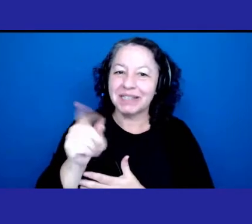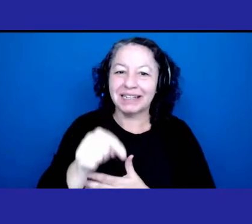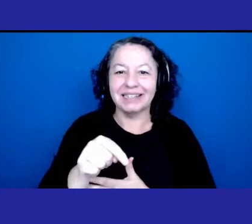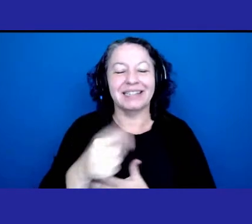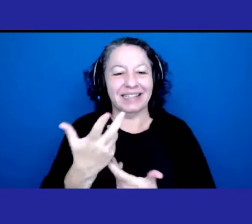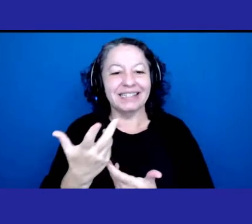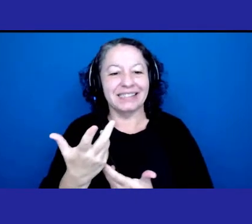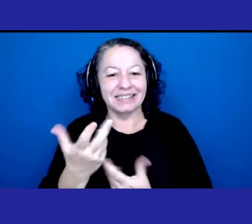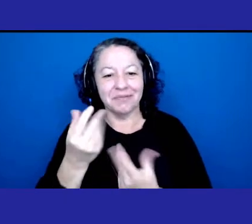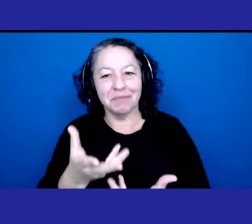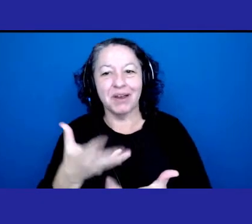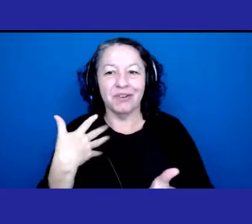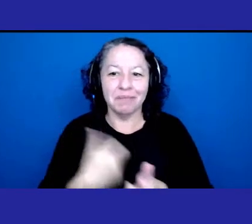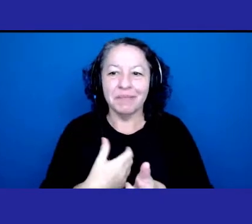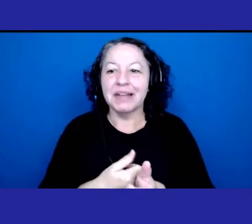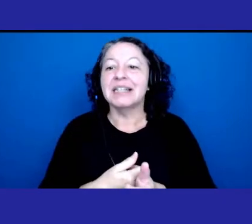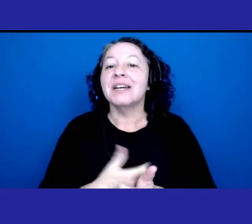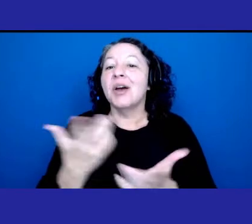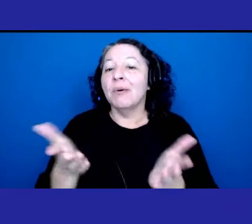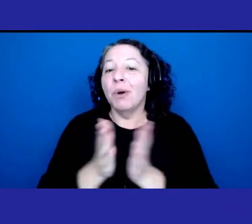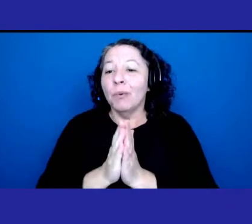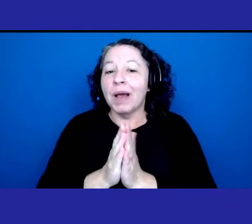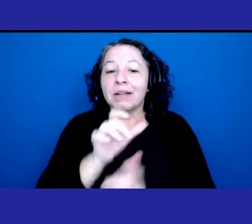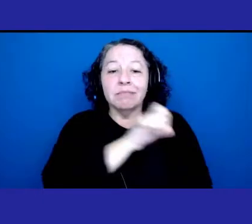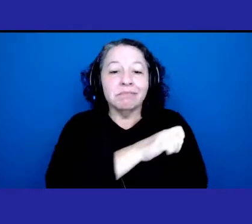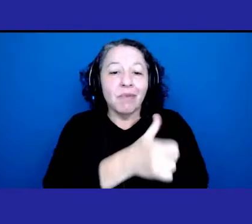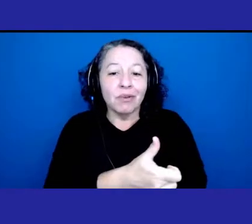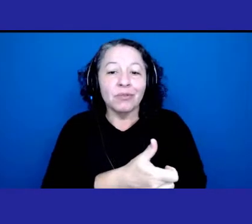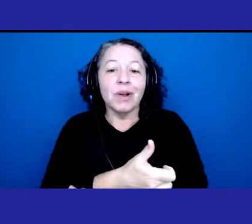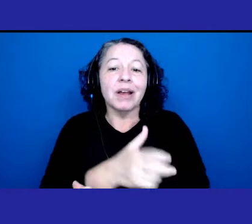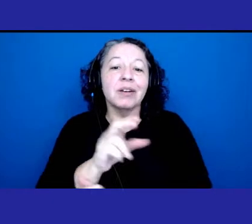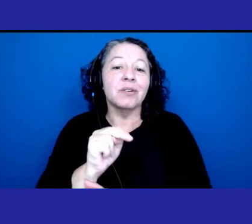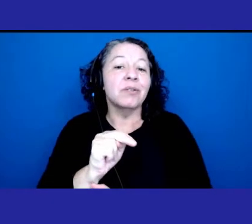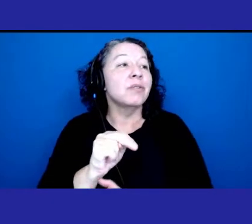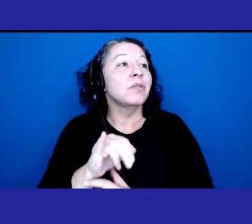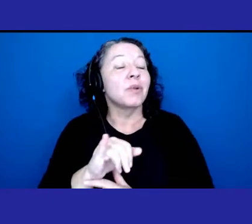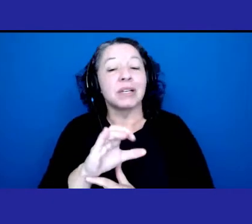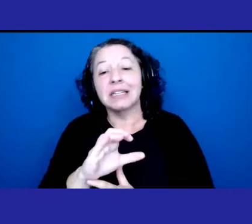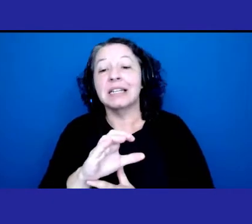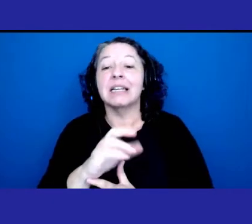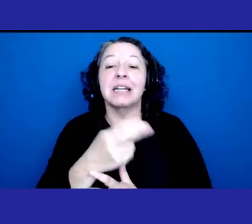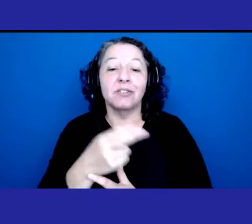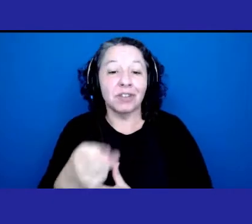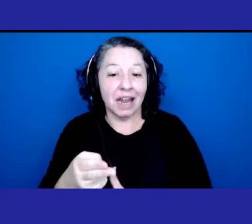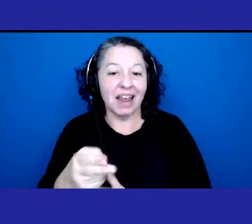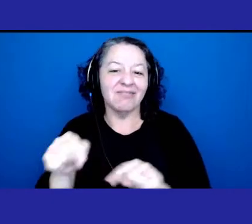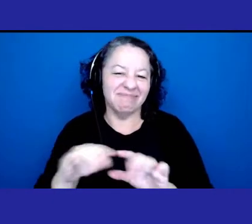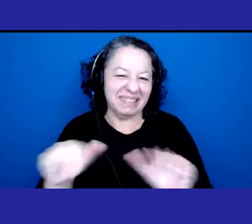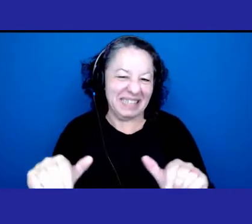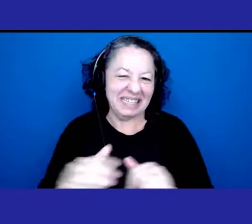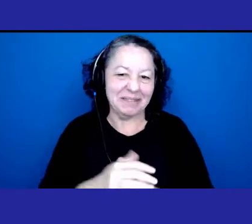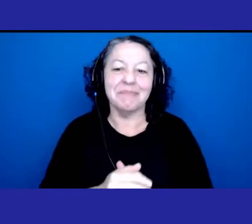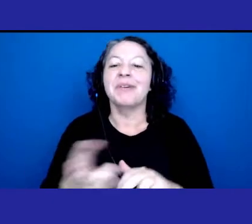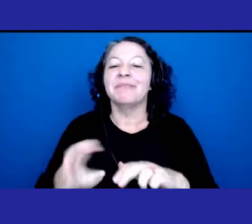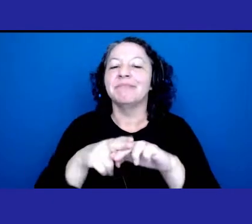are requesting authorizing the New York City Health and Hospitals Corporation, the system, to increase funding